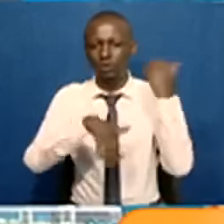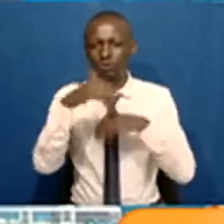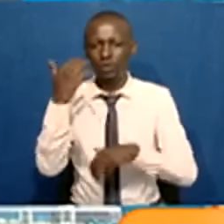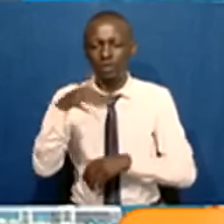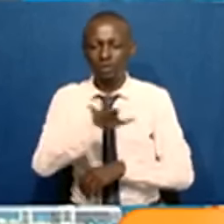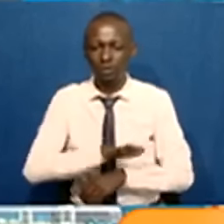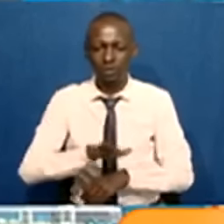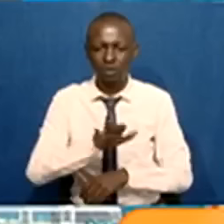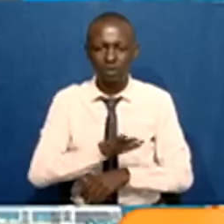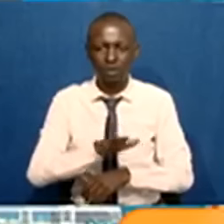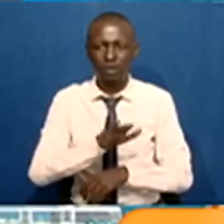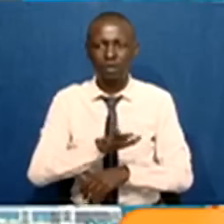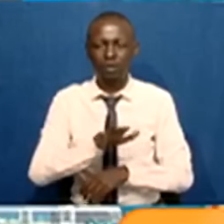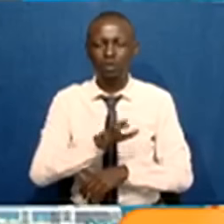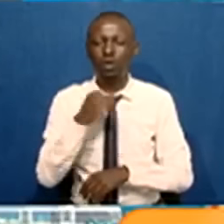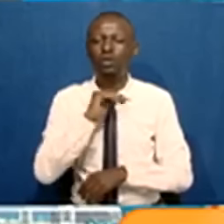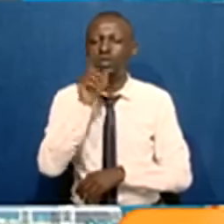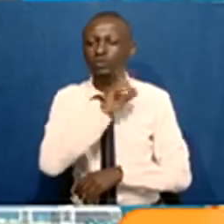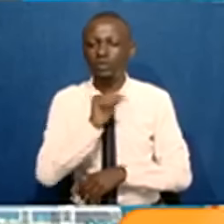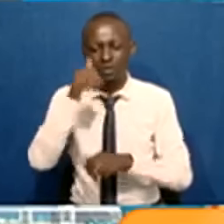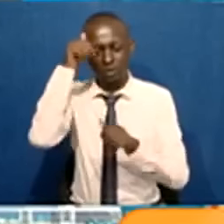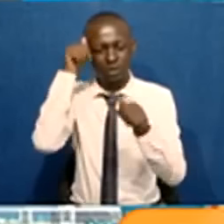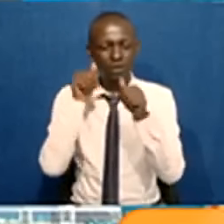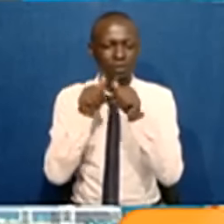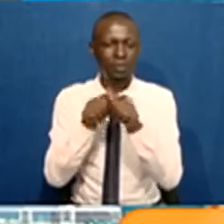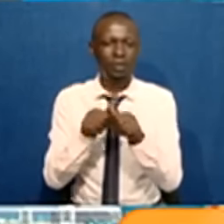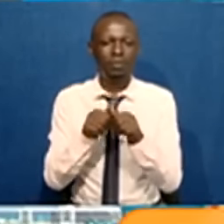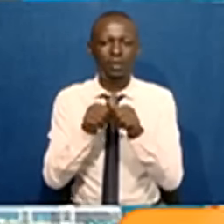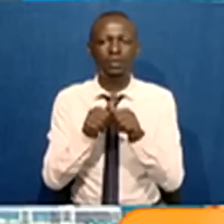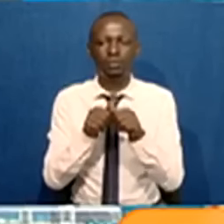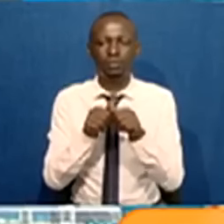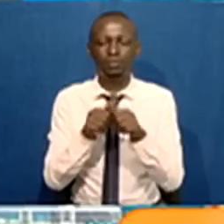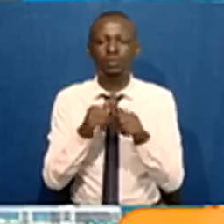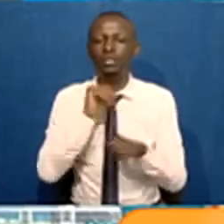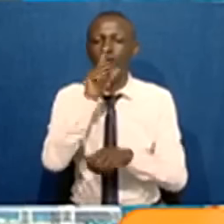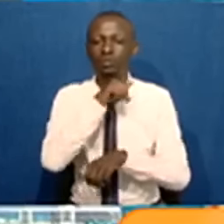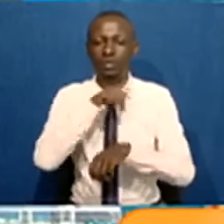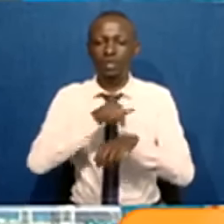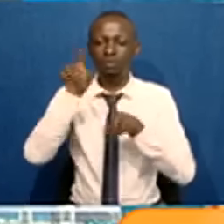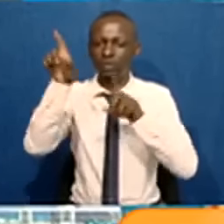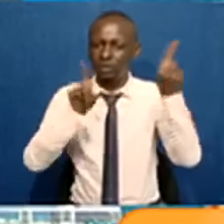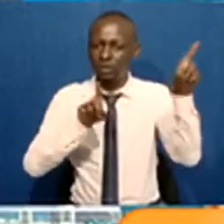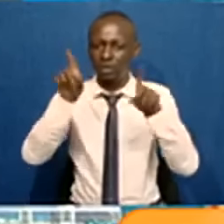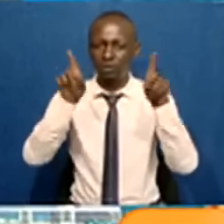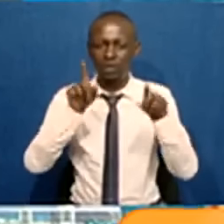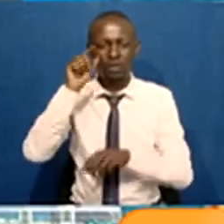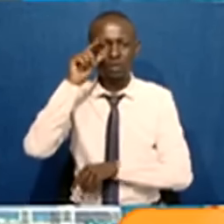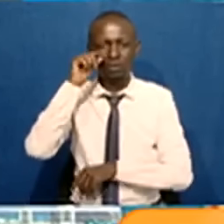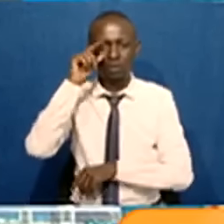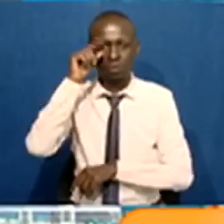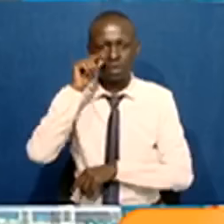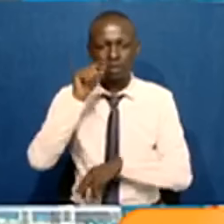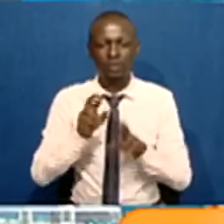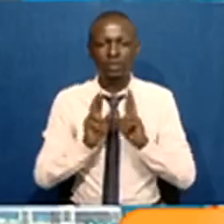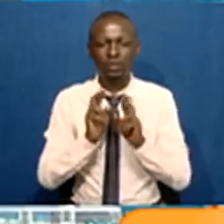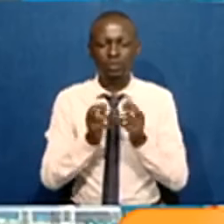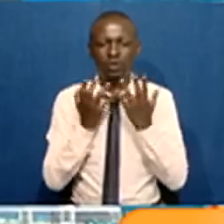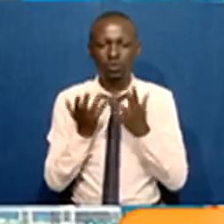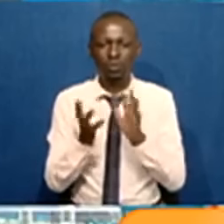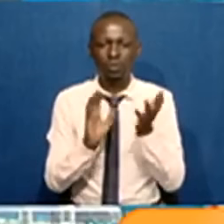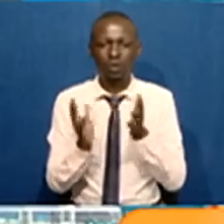community mourn the departed. The students perished as they traveled to Mombasa for an academic trip. Brenda Wanga reports